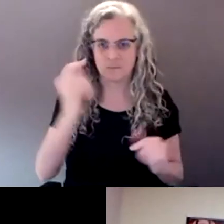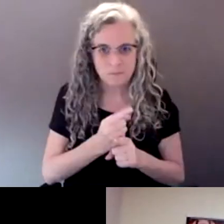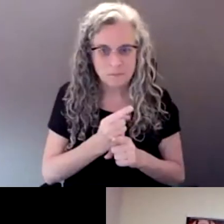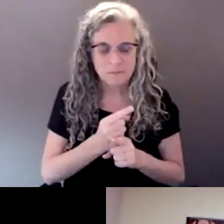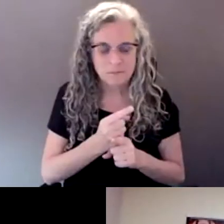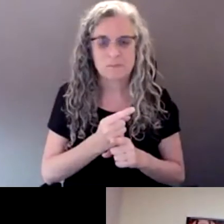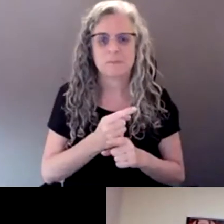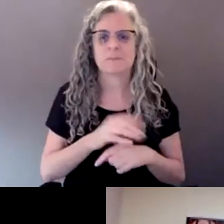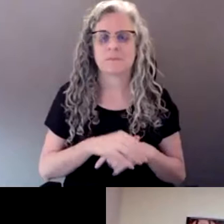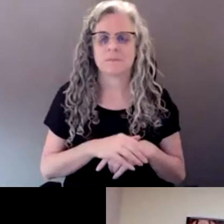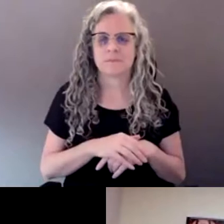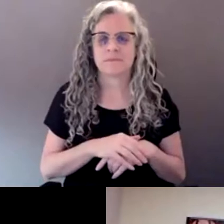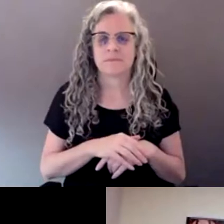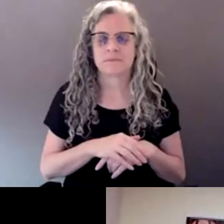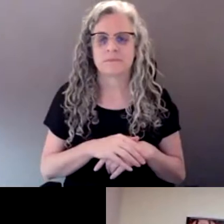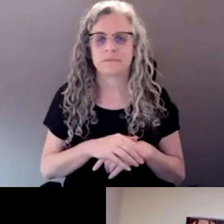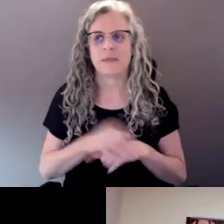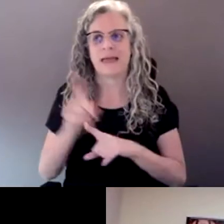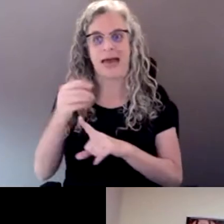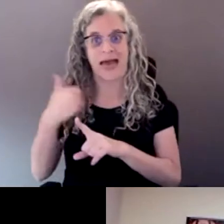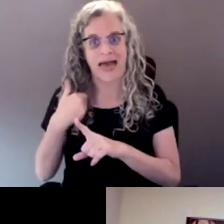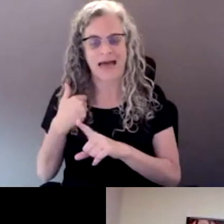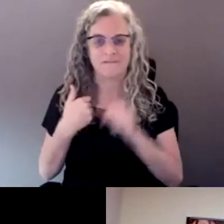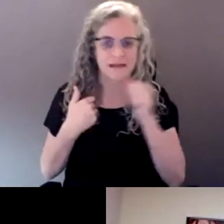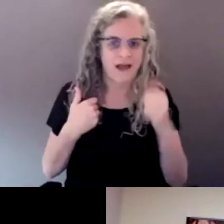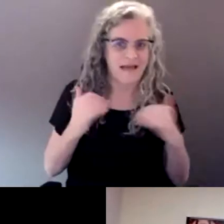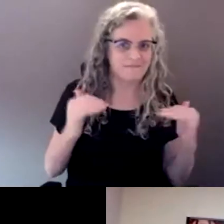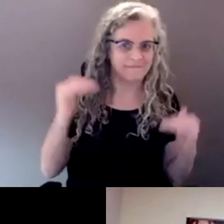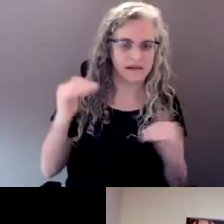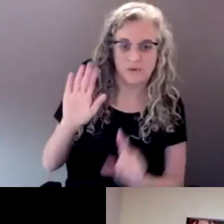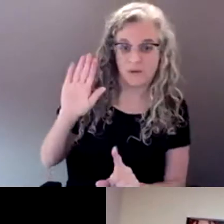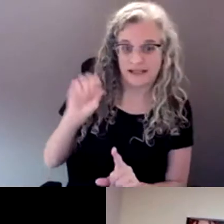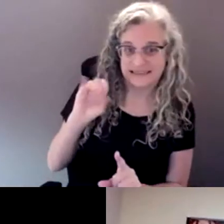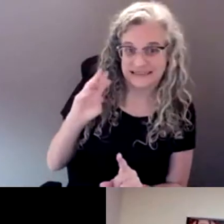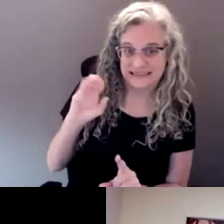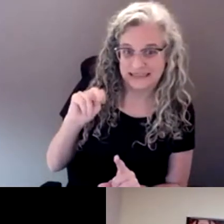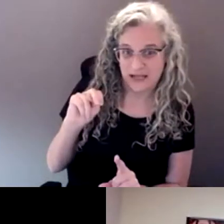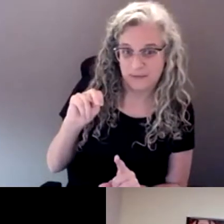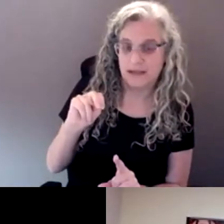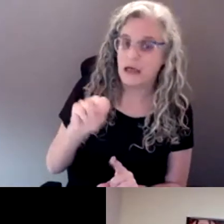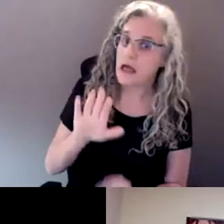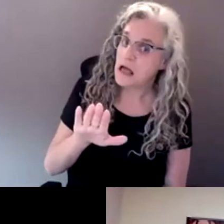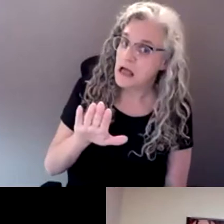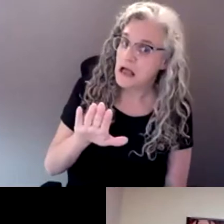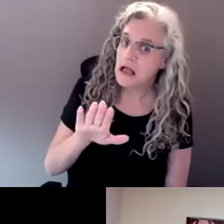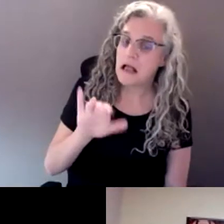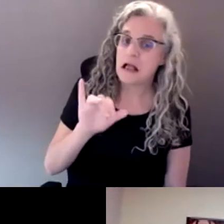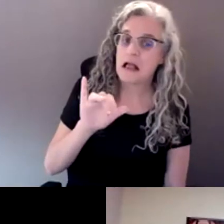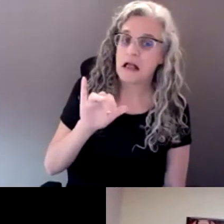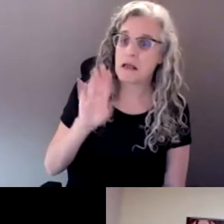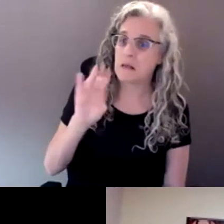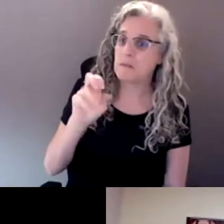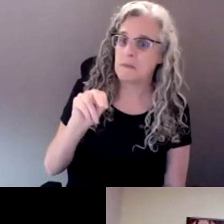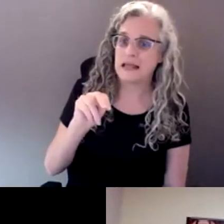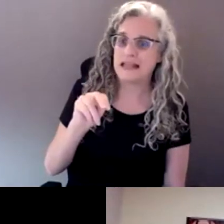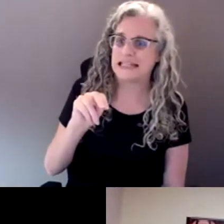structural disadvantagedness? Well, I will, for the record, say that Ben is not pleased by my